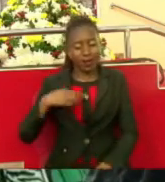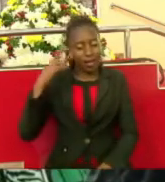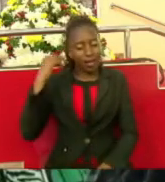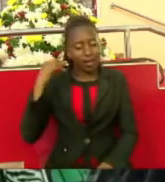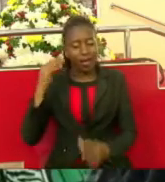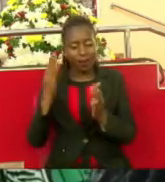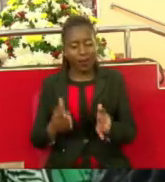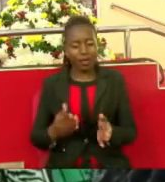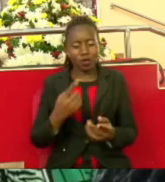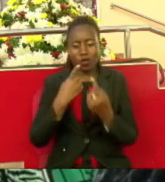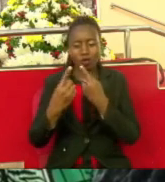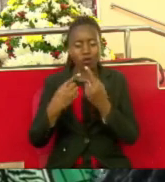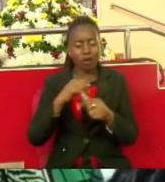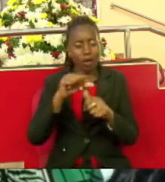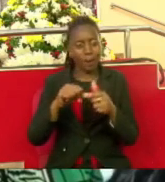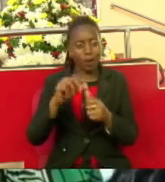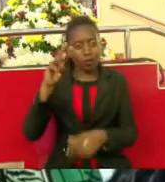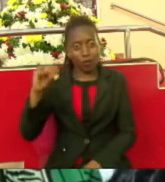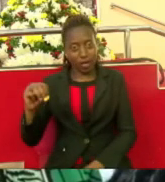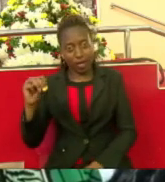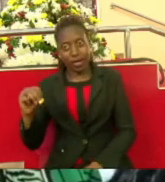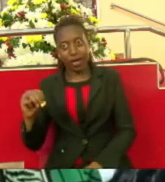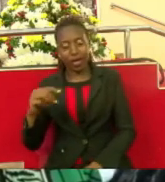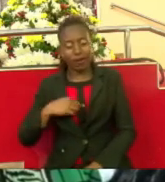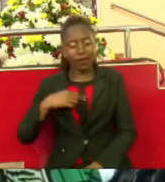But keep on speaking it whether they get it or not.